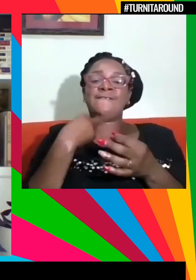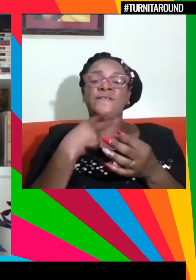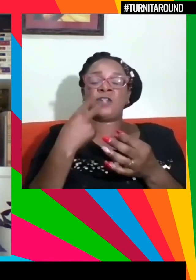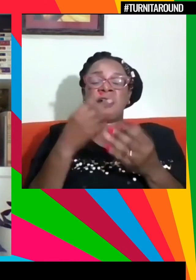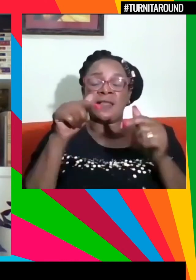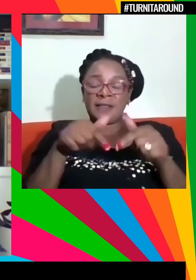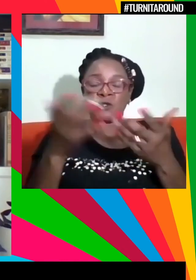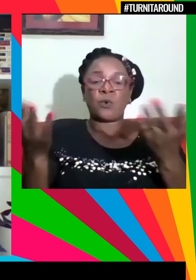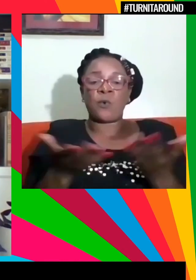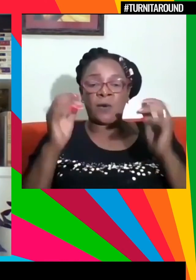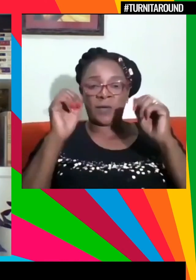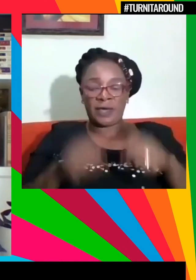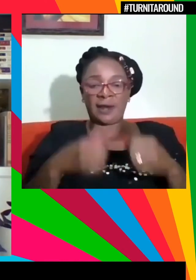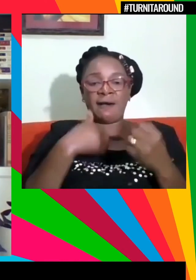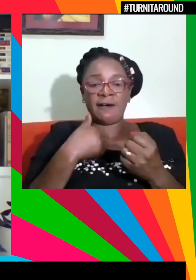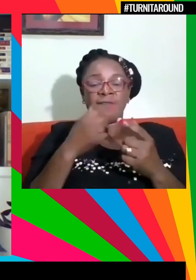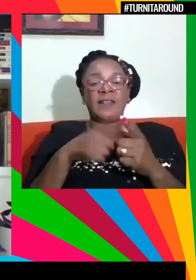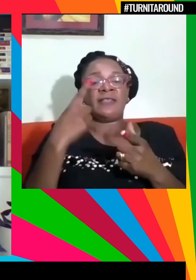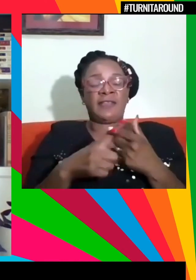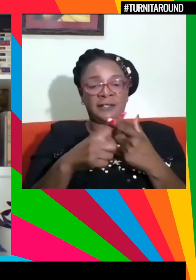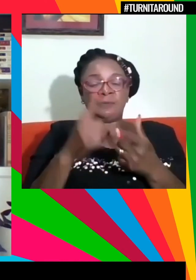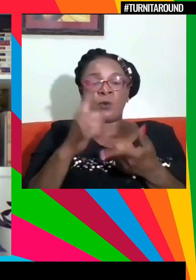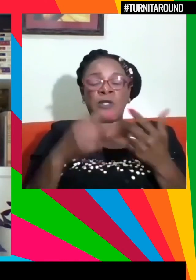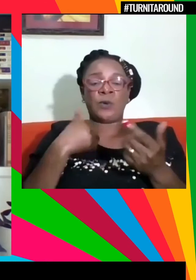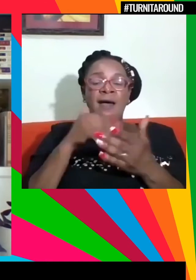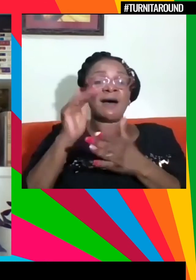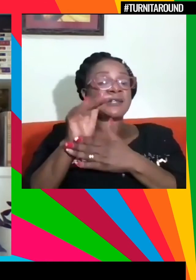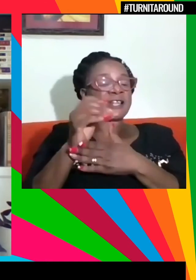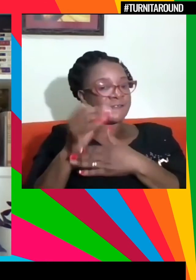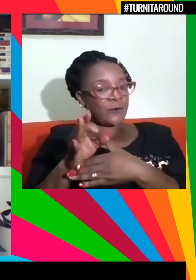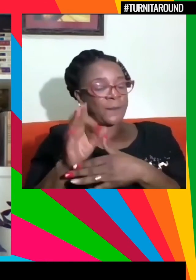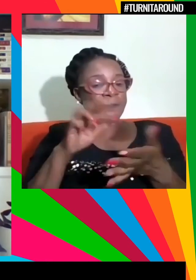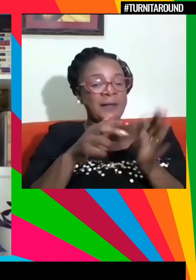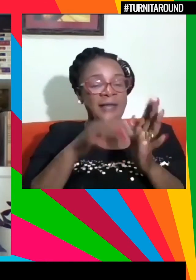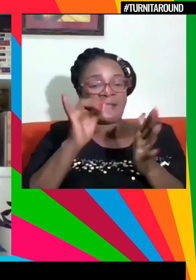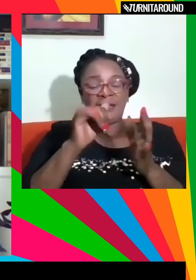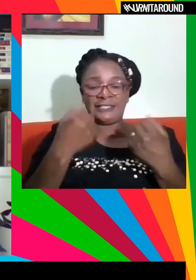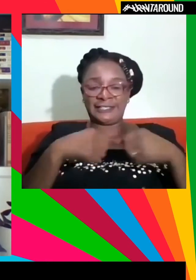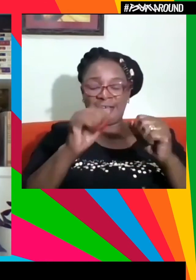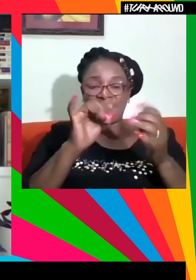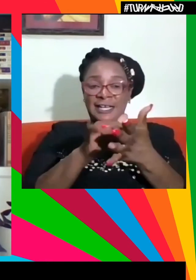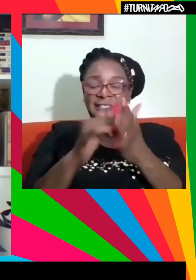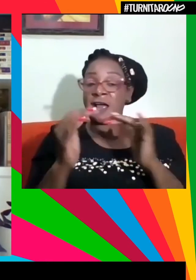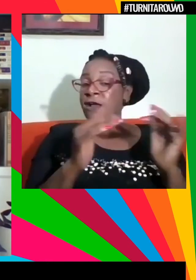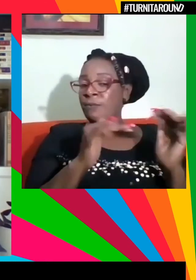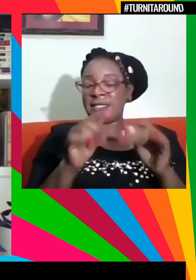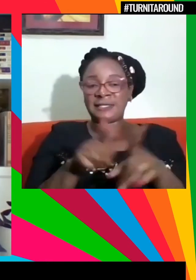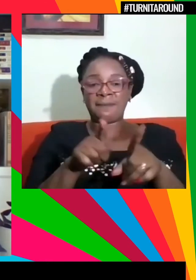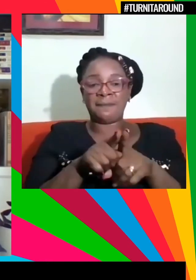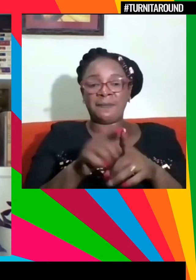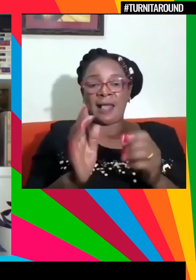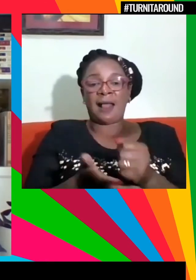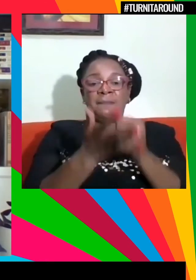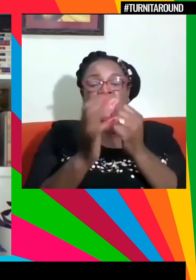are committed to using and that we actually are asking for. So it drives that demand that then, you know, helps